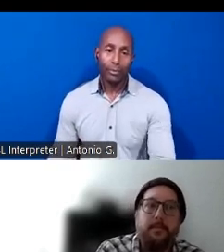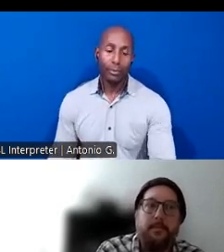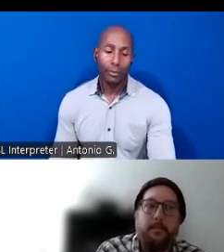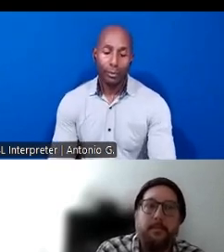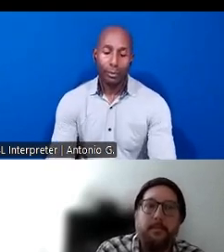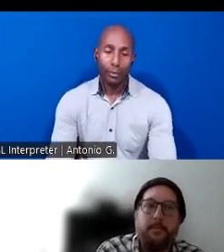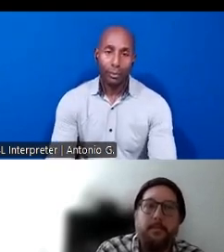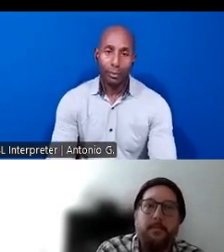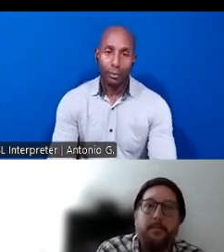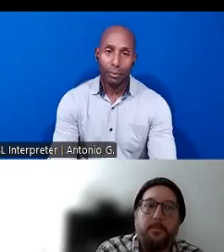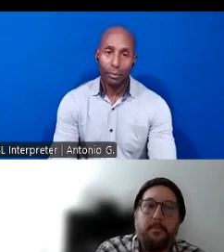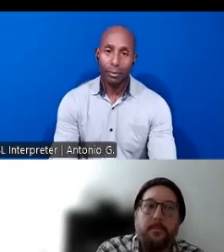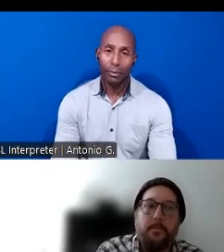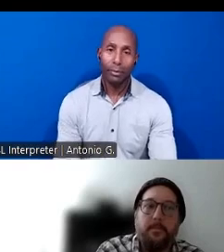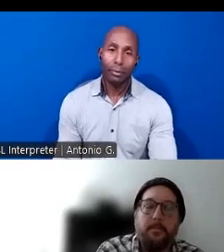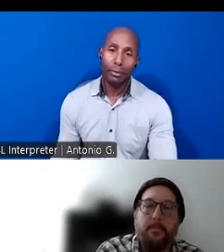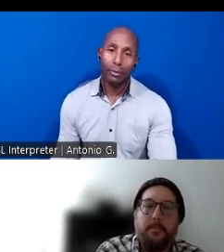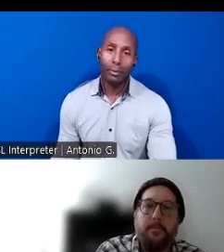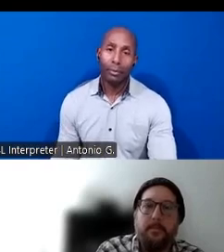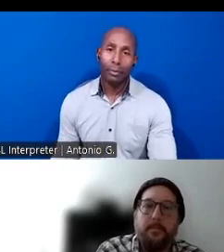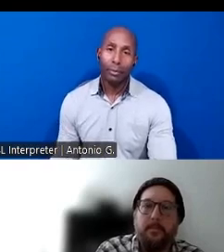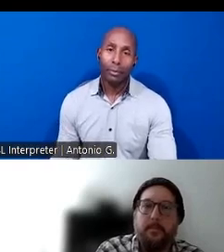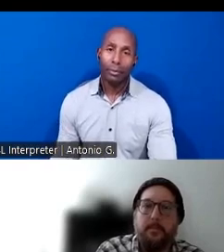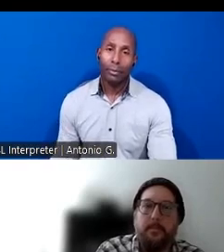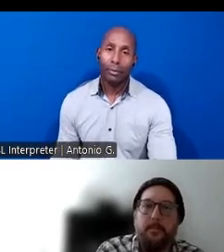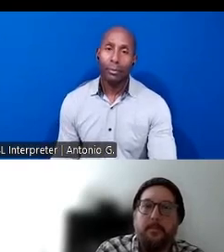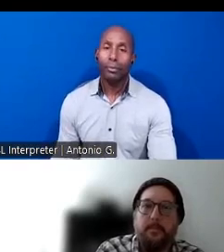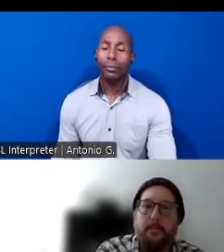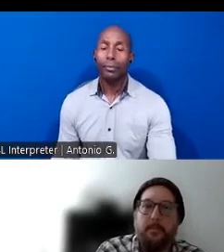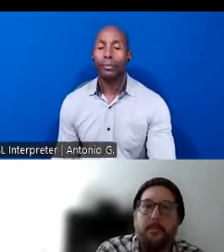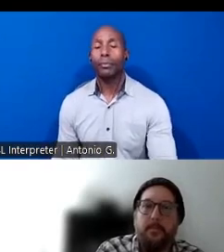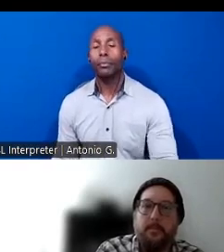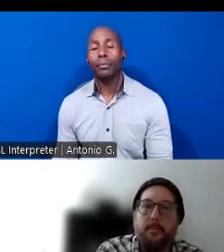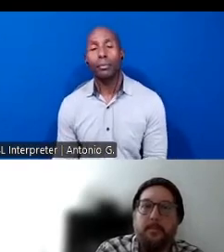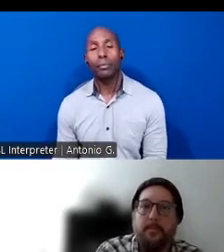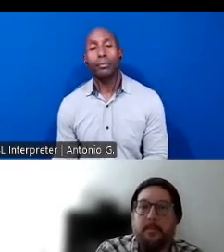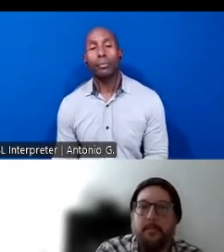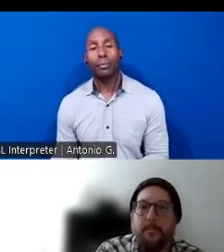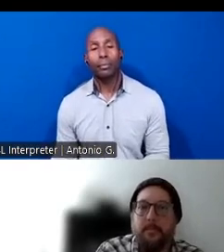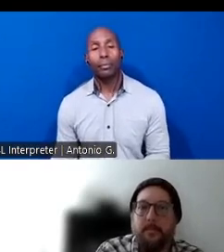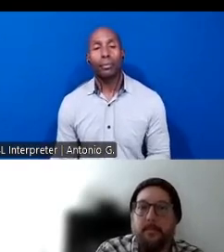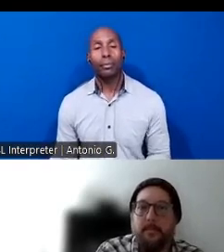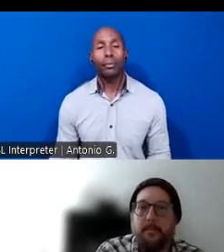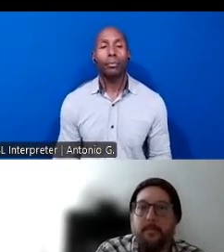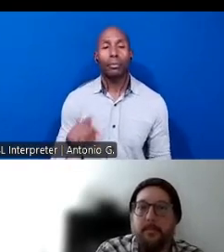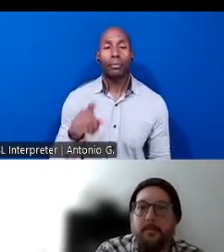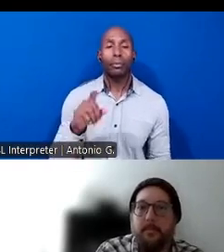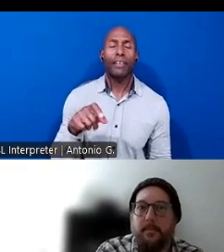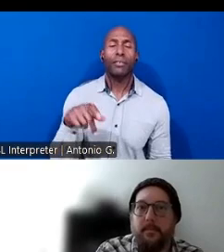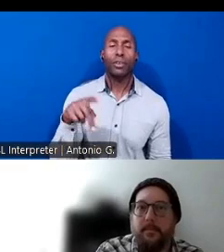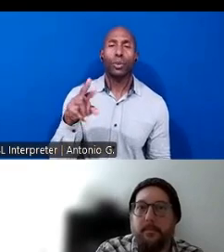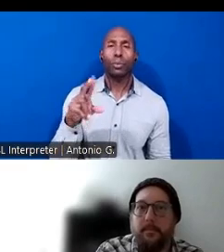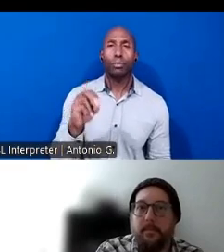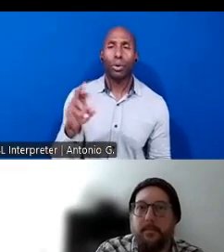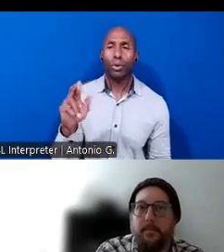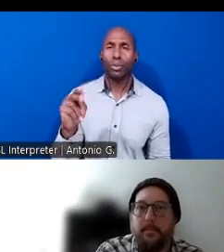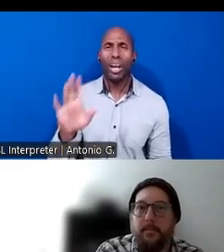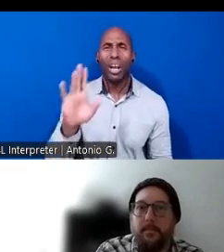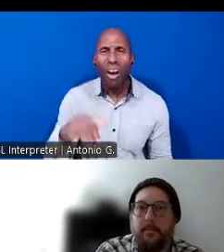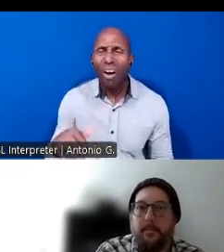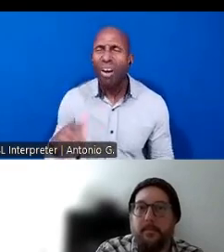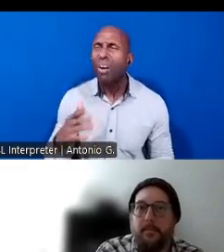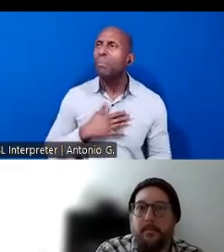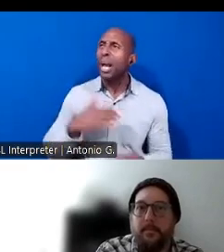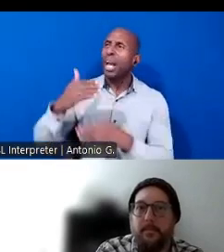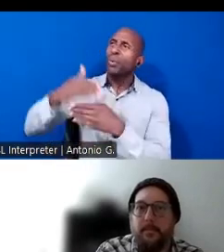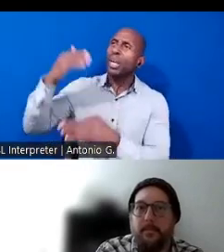And prorating is important because not all, oh, getting glare from my